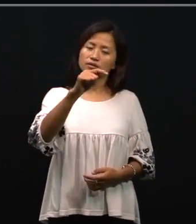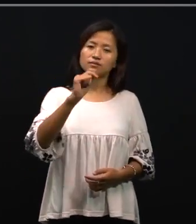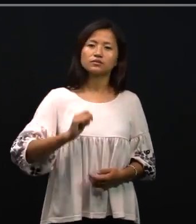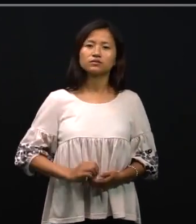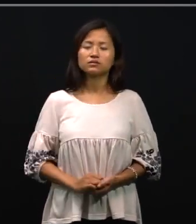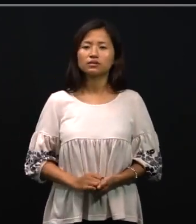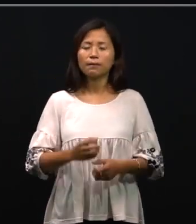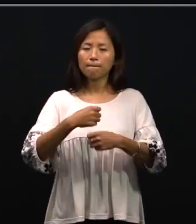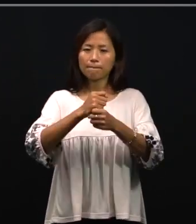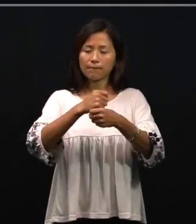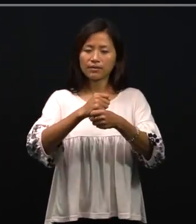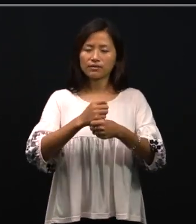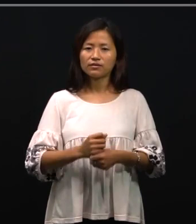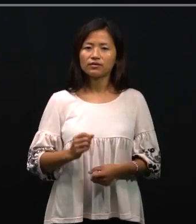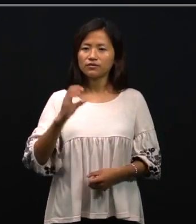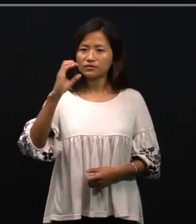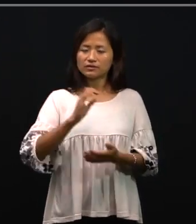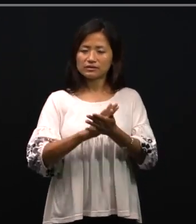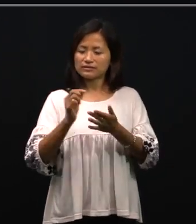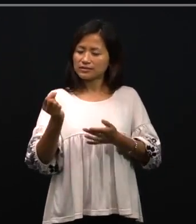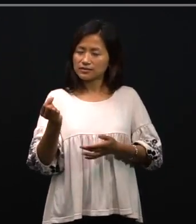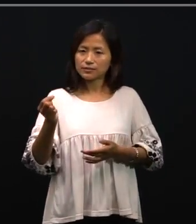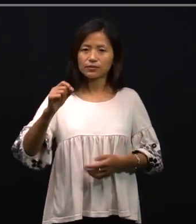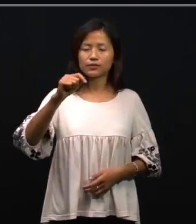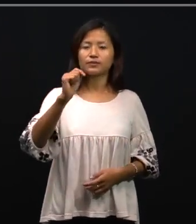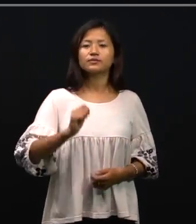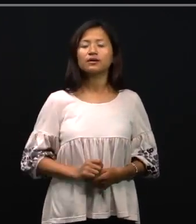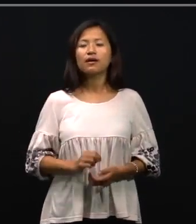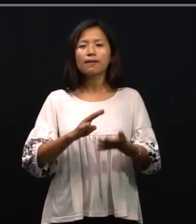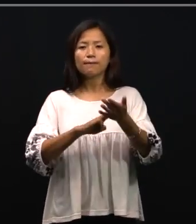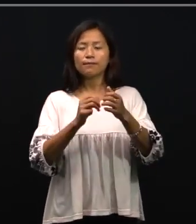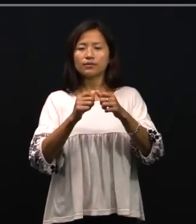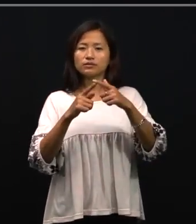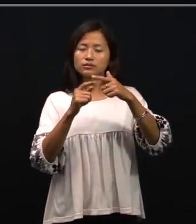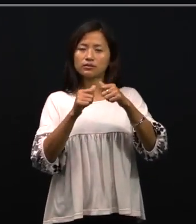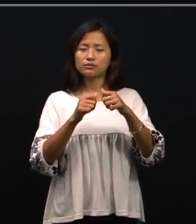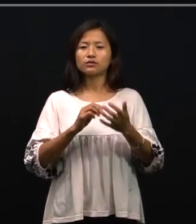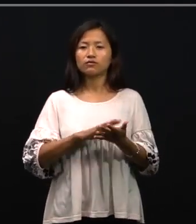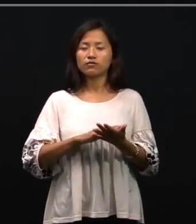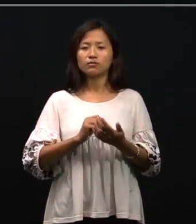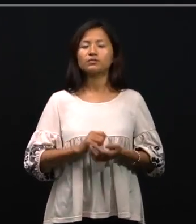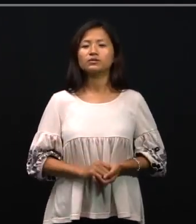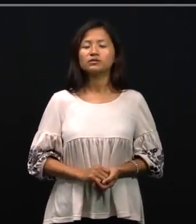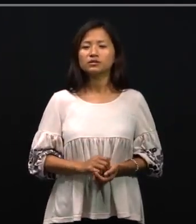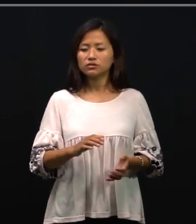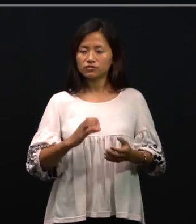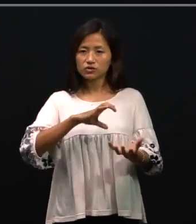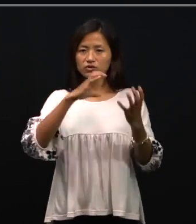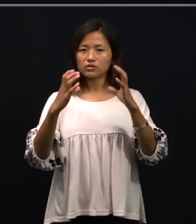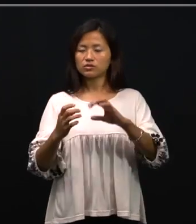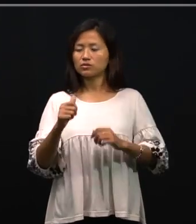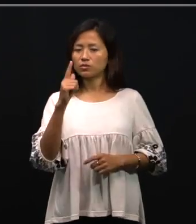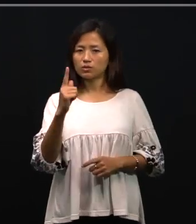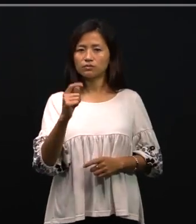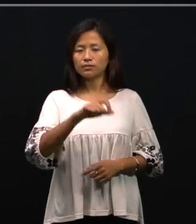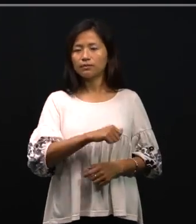living organisms, they are made up of chemicals, and during the process of metabolism, one form is changed into the other. And it consists of